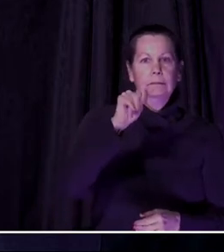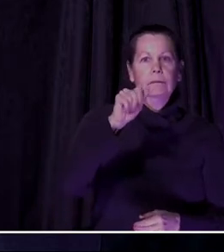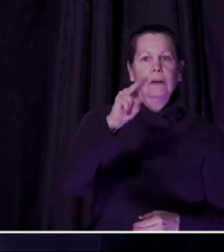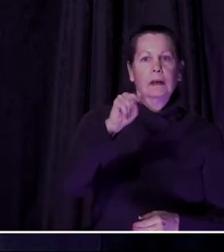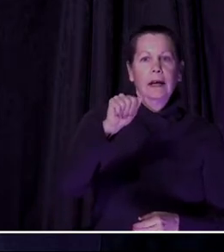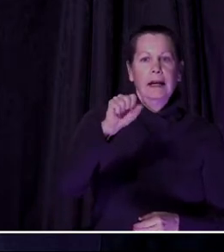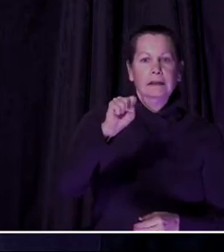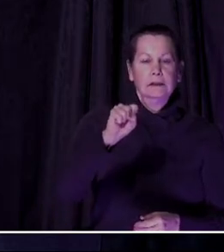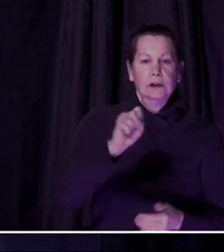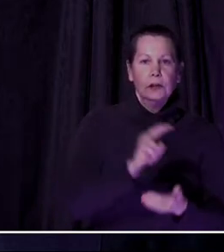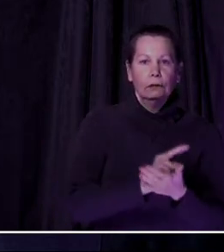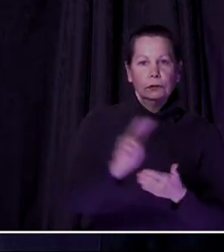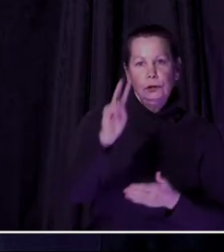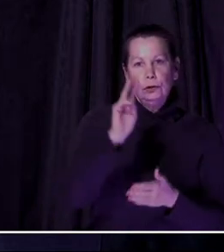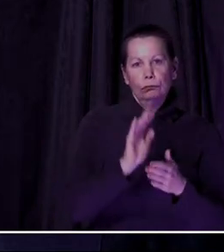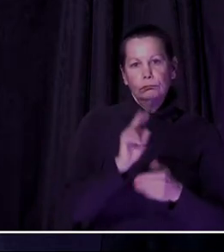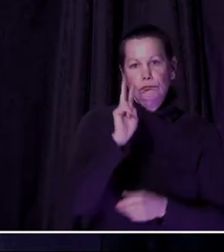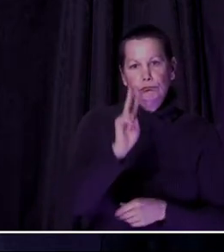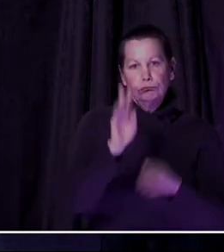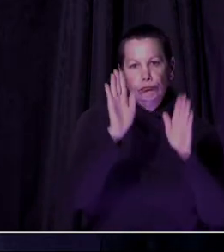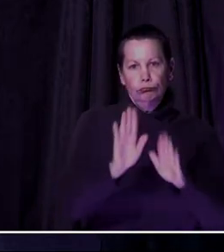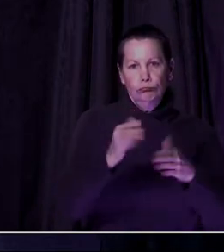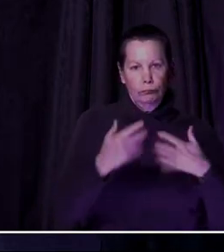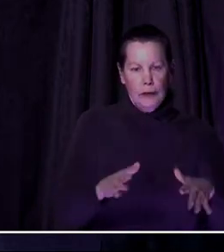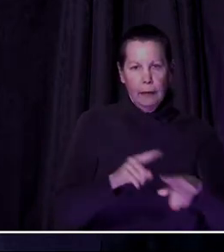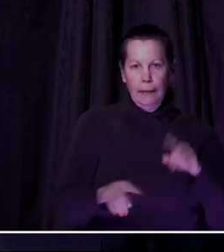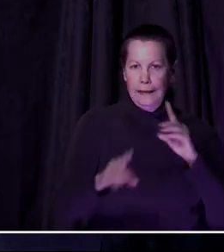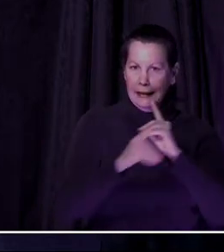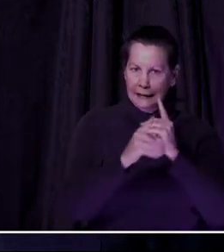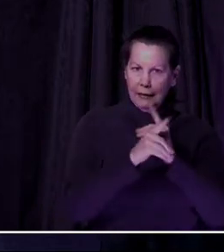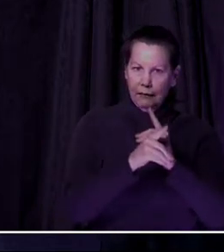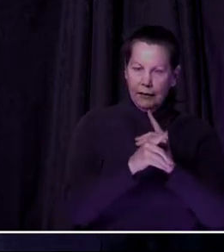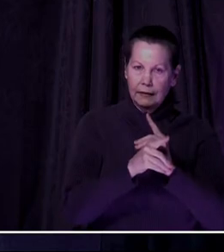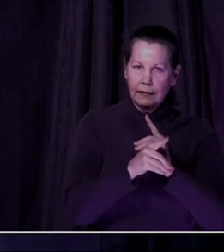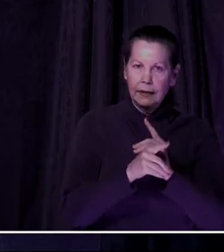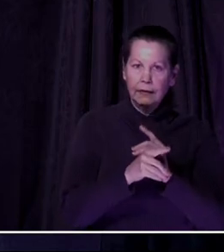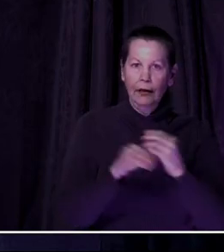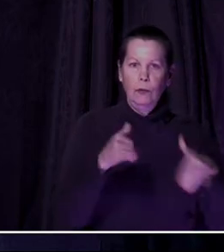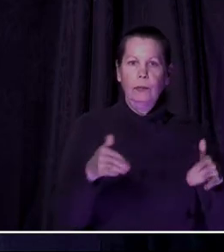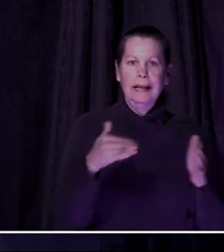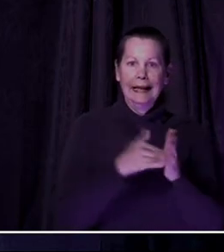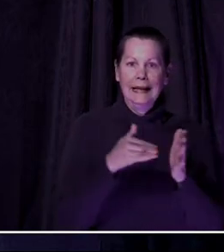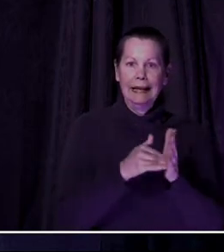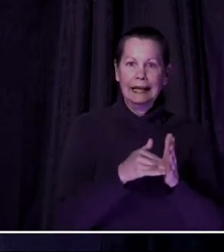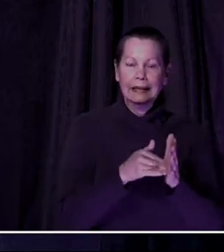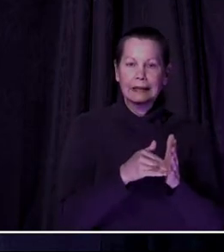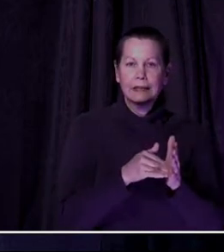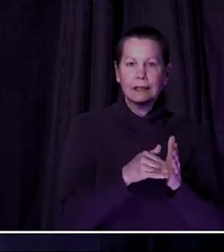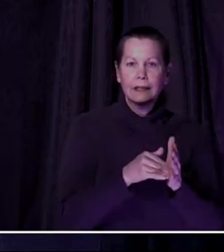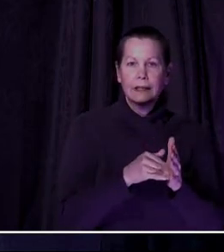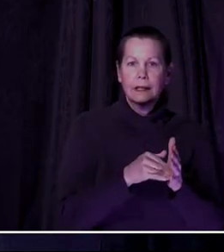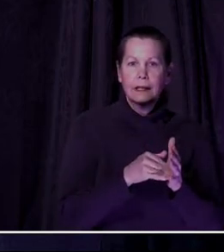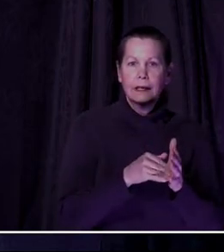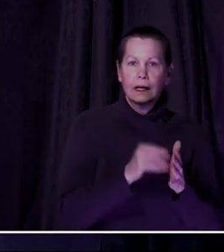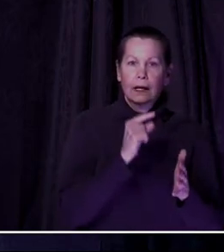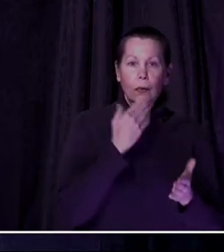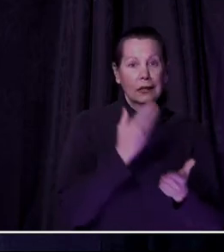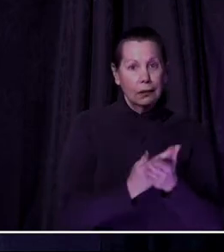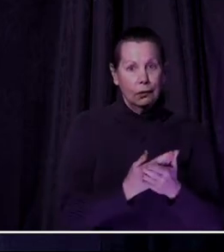two Sundays, they lost, okay? But that defense that they were playing against, the team they was playing against, was they had a good